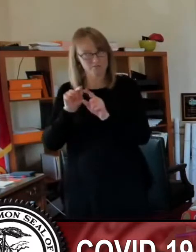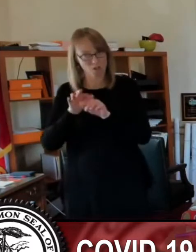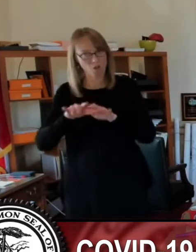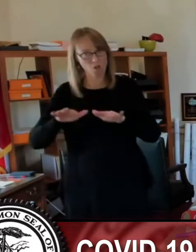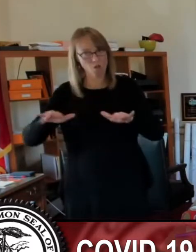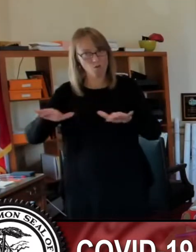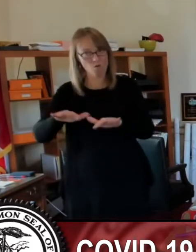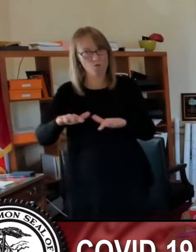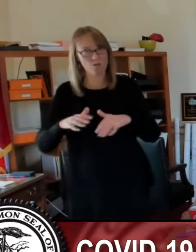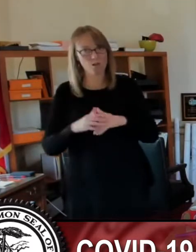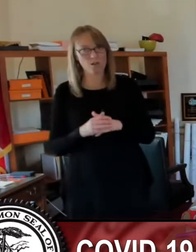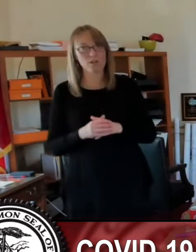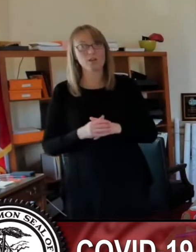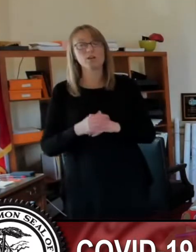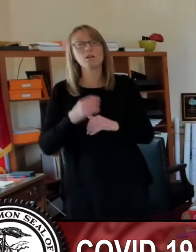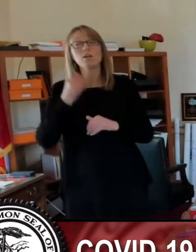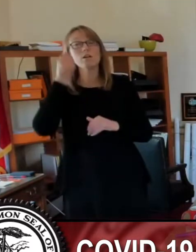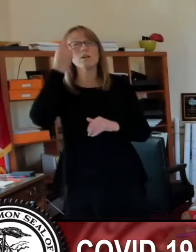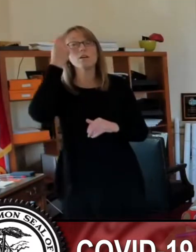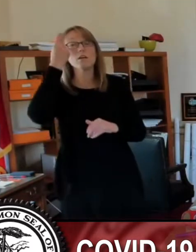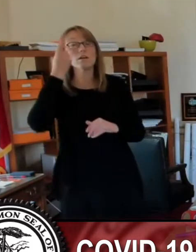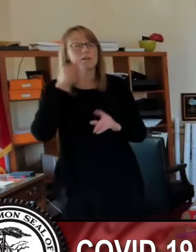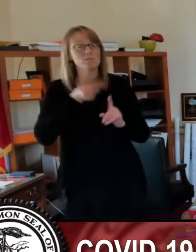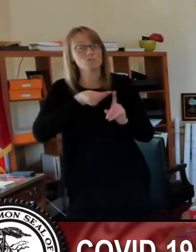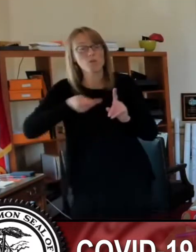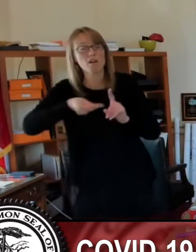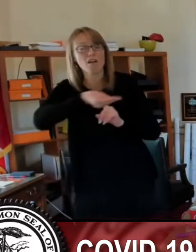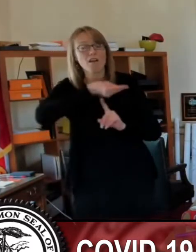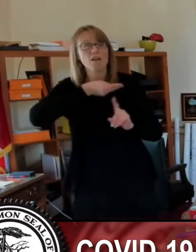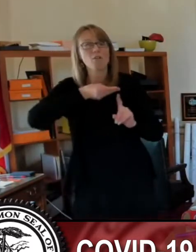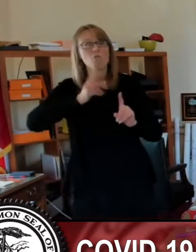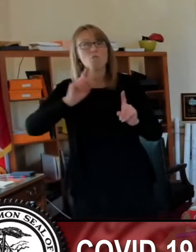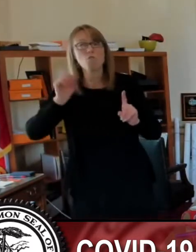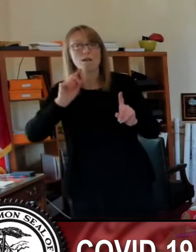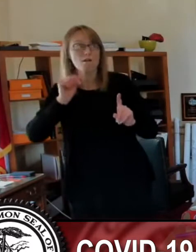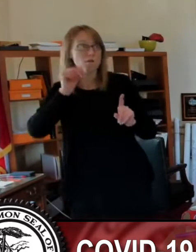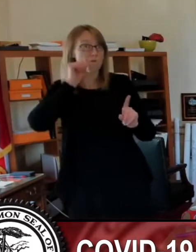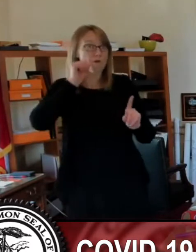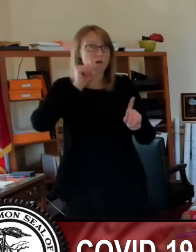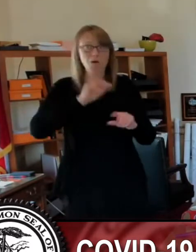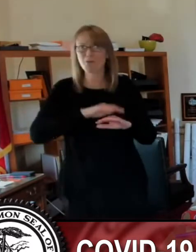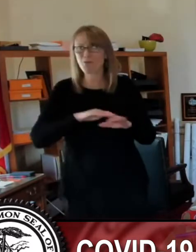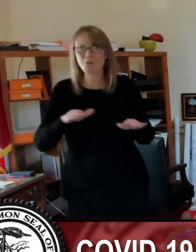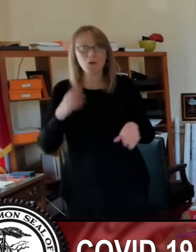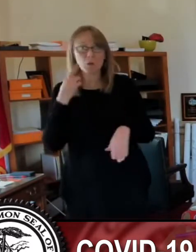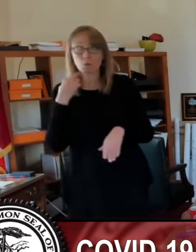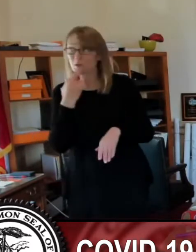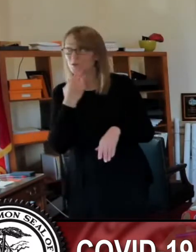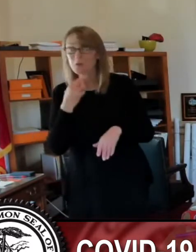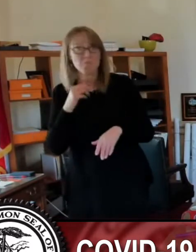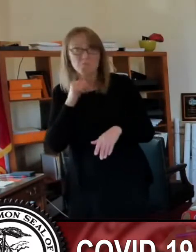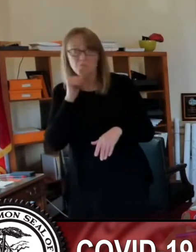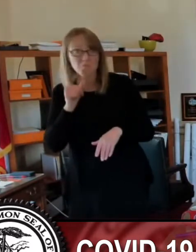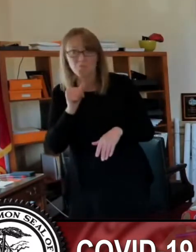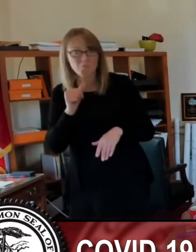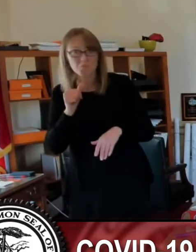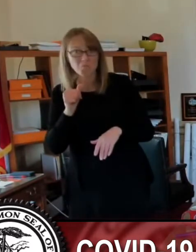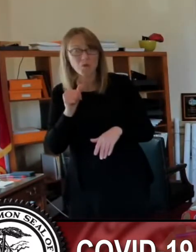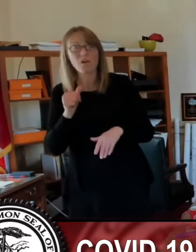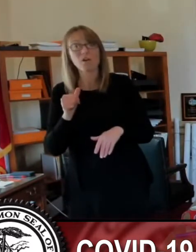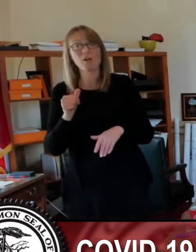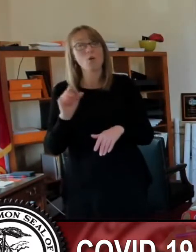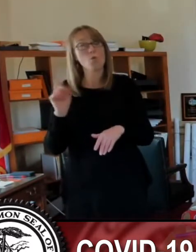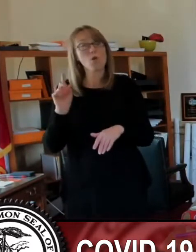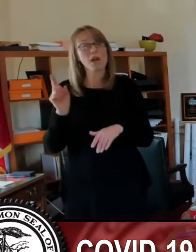especially happening in bars or in restaurants. It's happening in small private groups. People who get 10 or 15